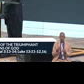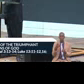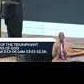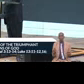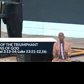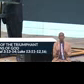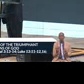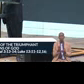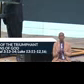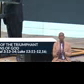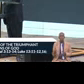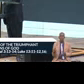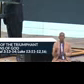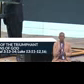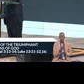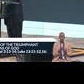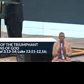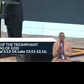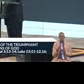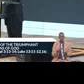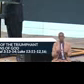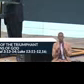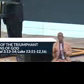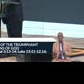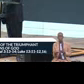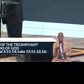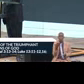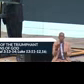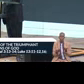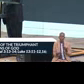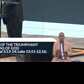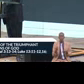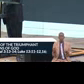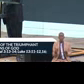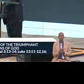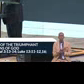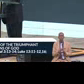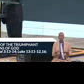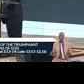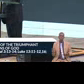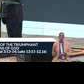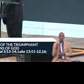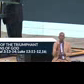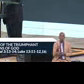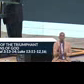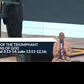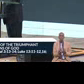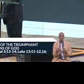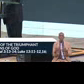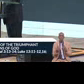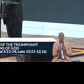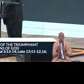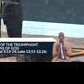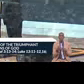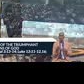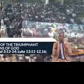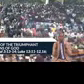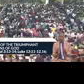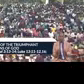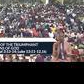the same, that he through death might destroy him that has